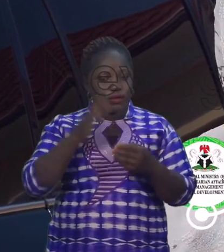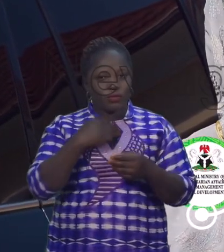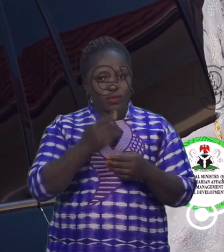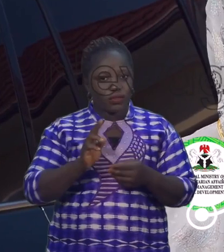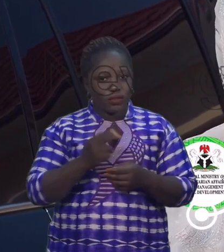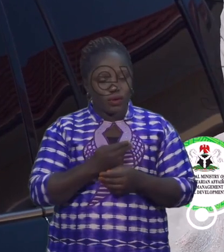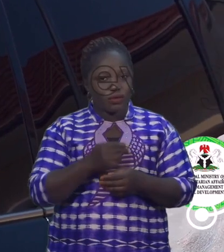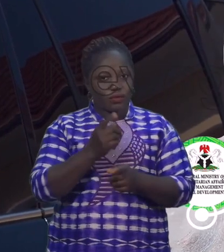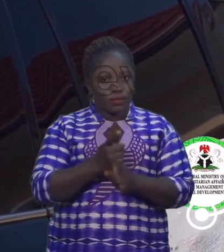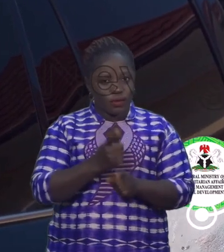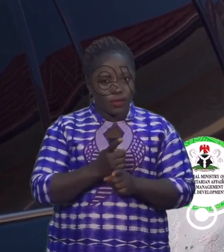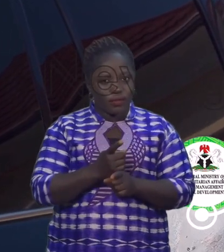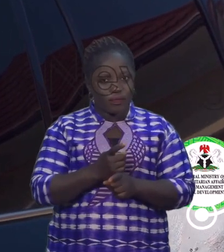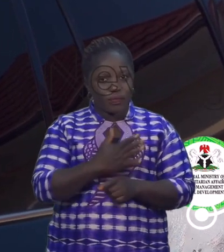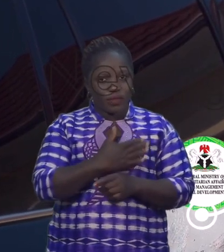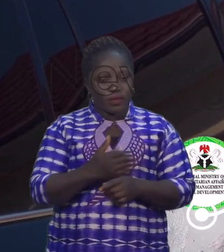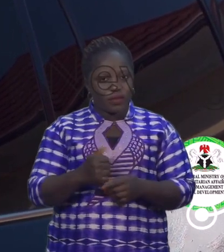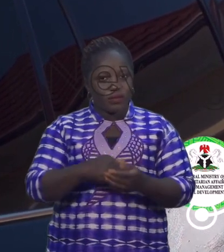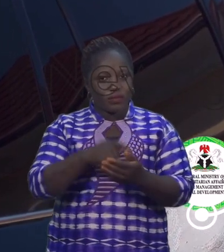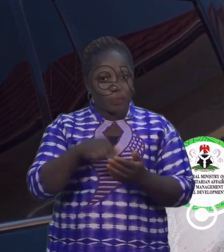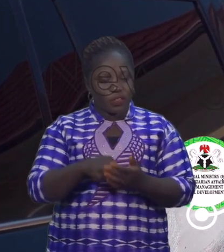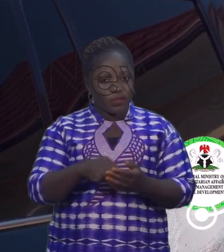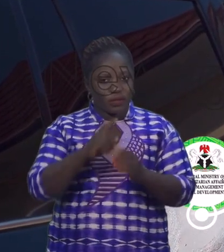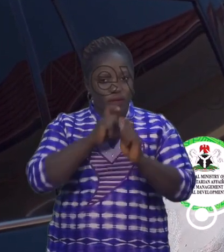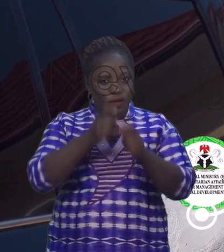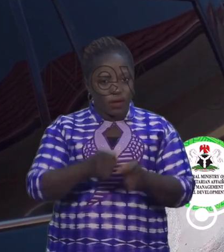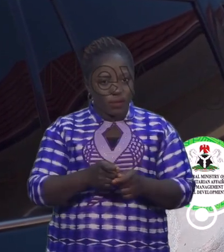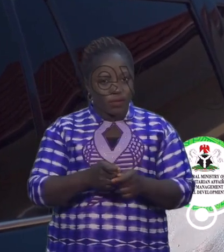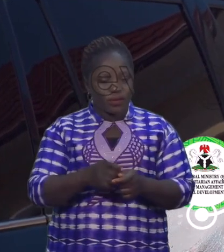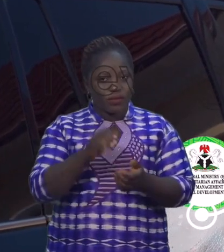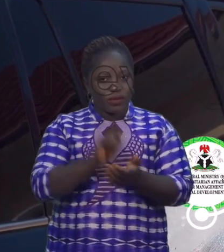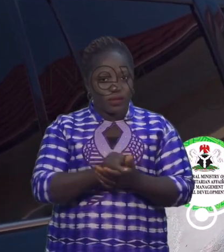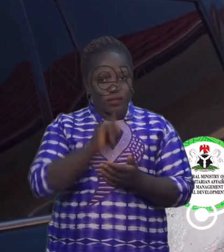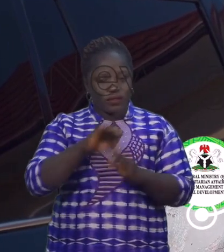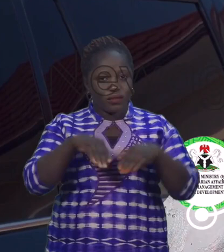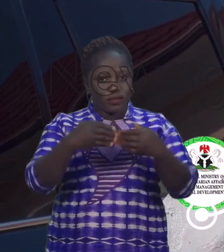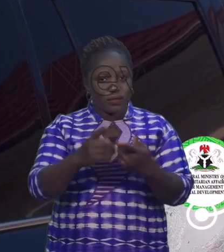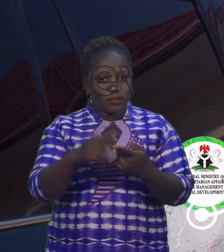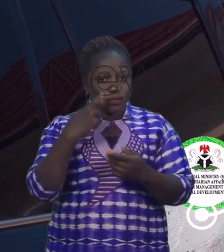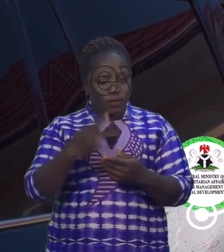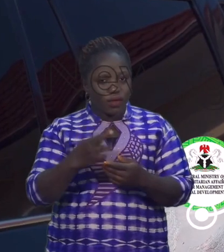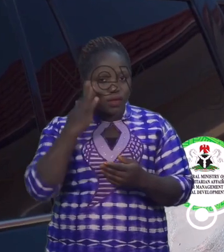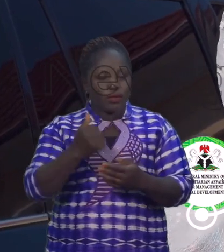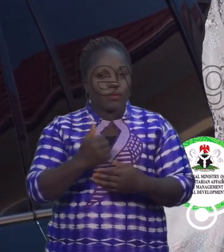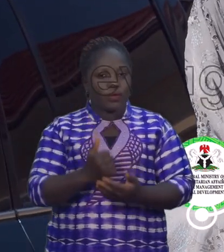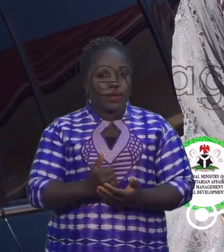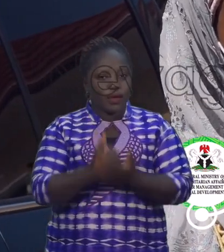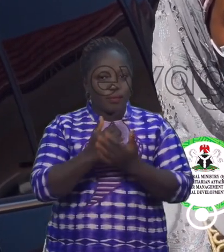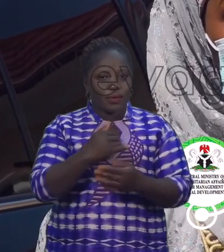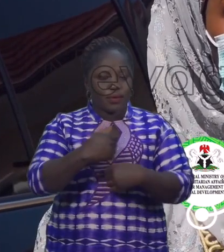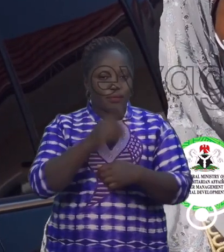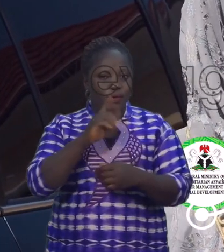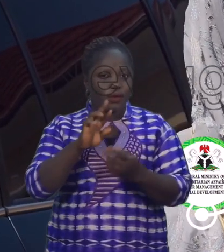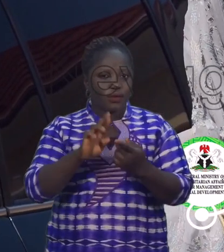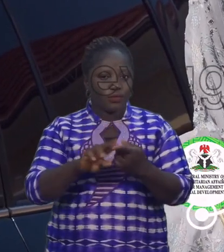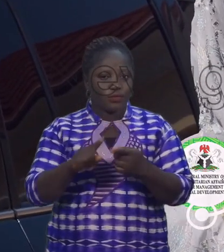history or posterity will judge us right, and this will make us to